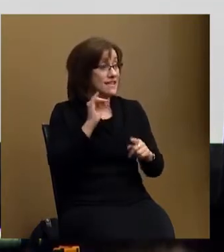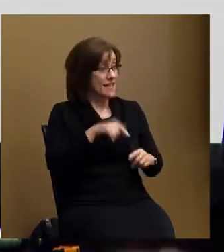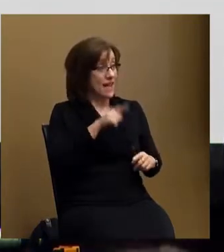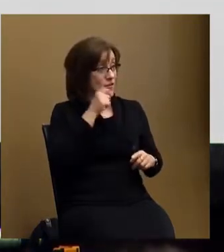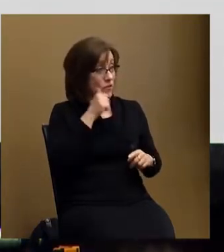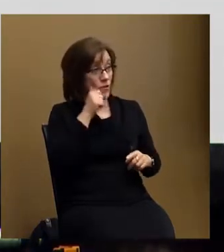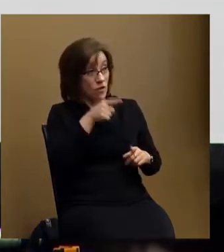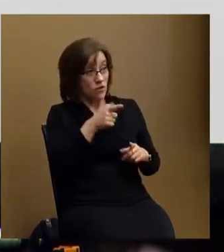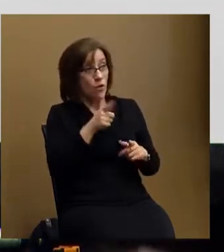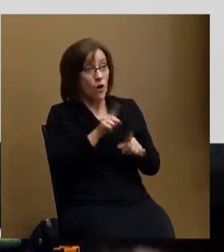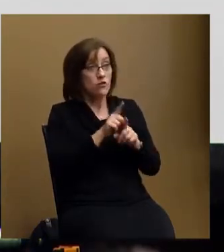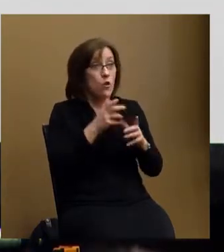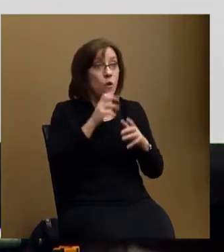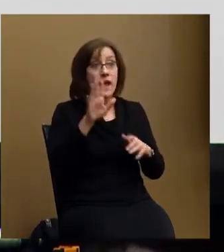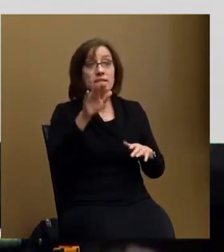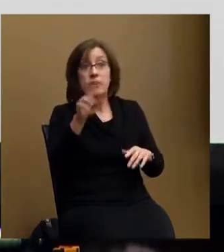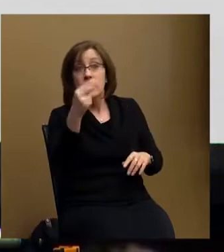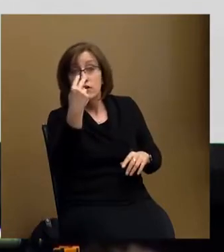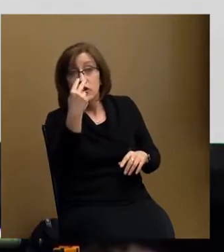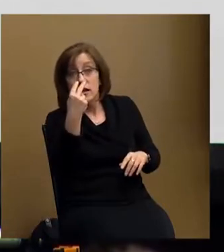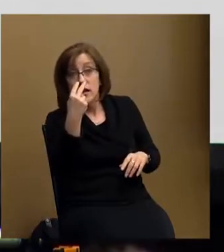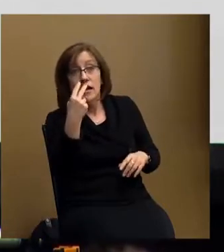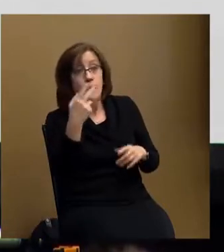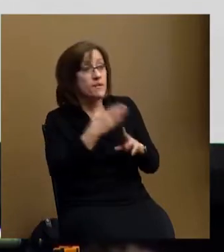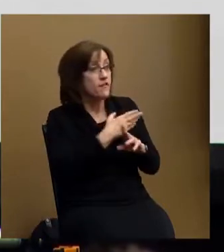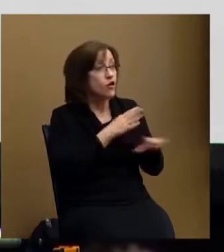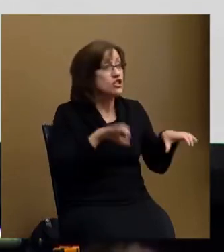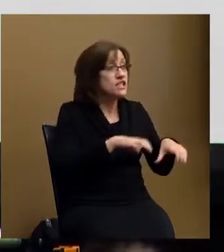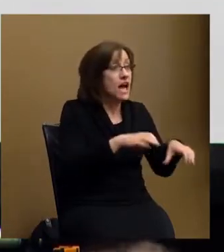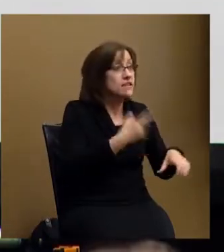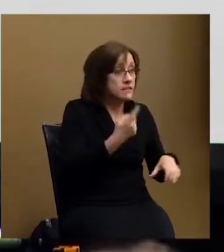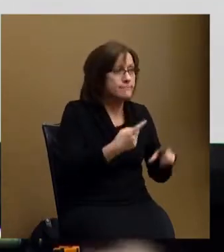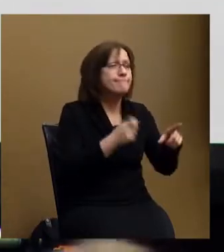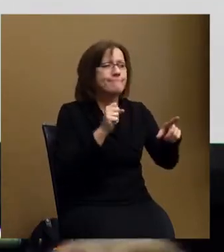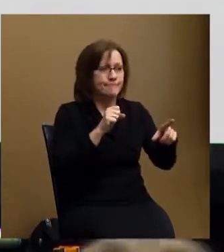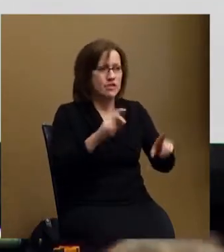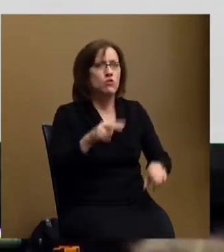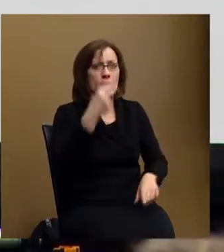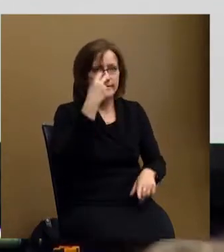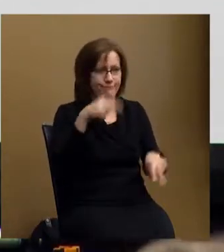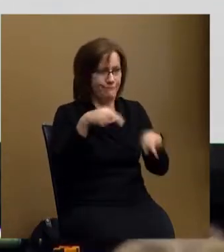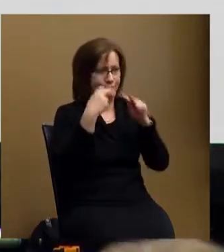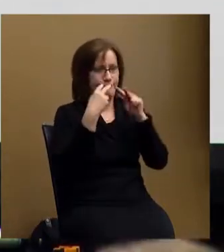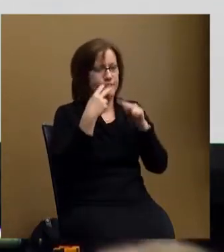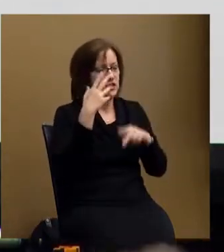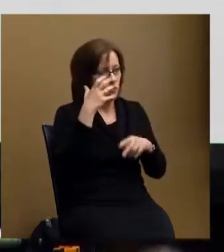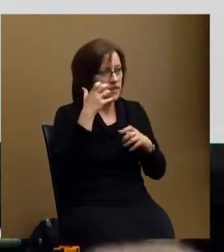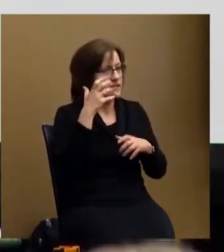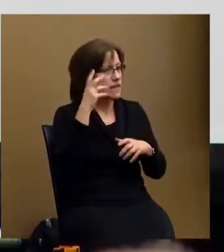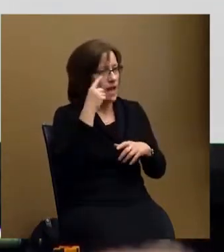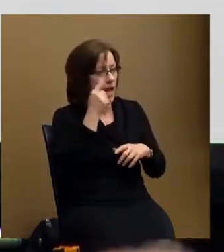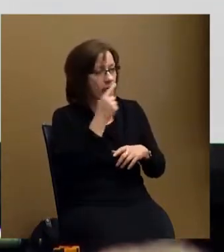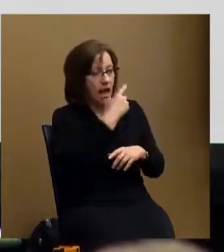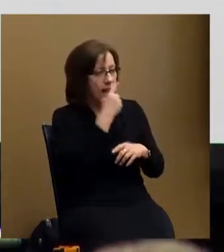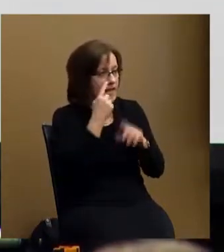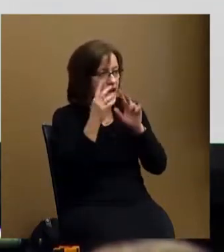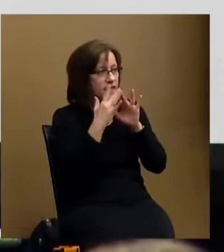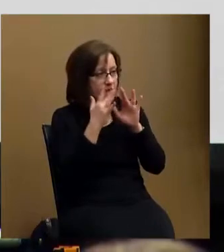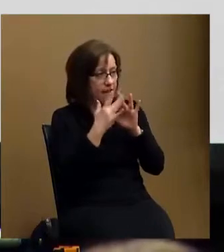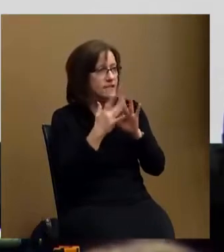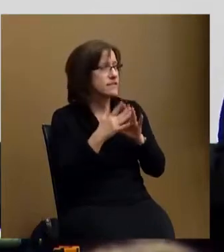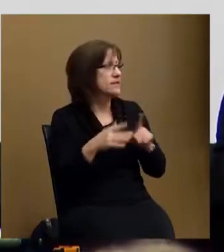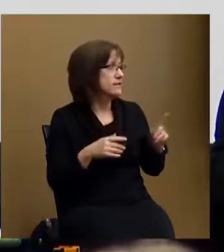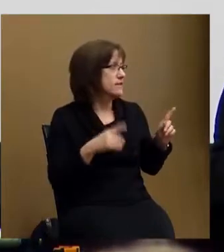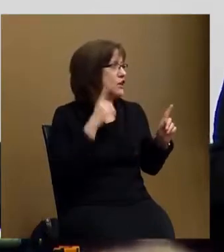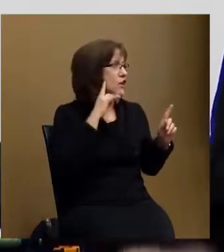Yep. So it could be also attention seeking. Yeah, we got to hear that at lunch. You're welcome. Yes.